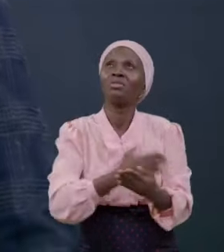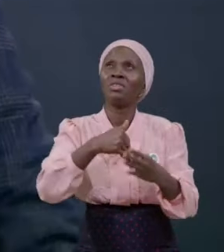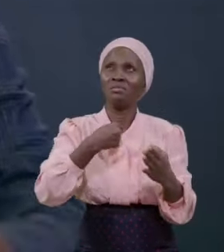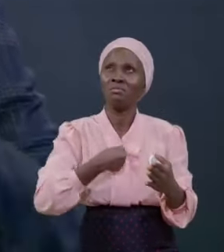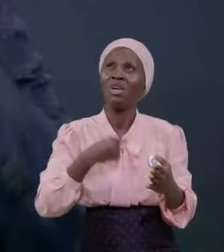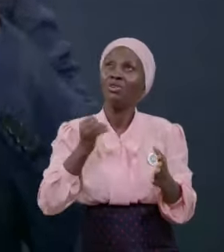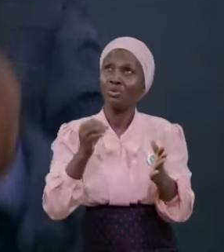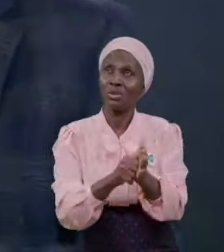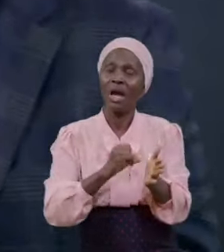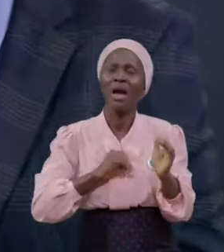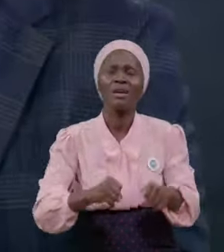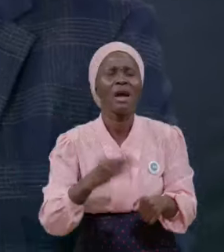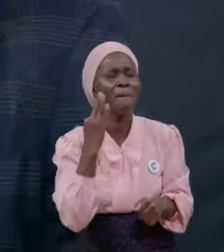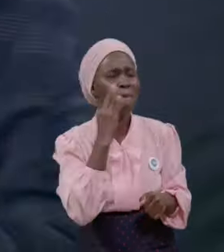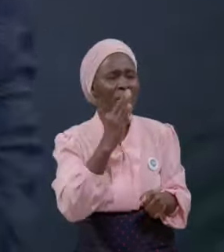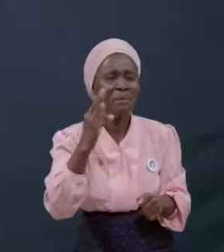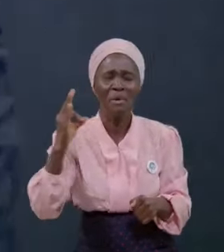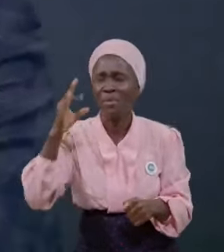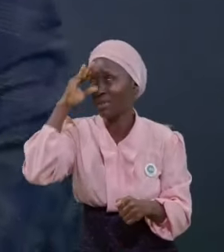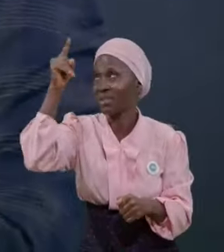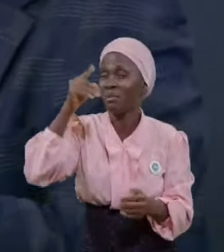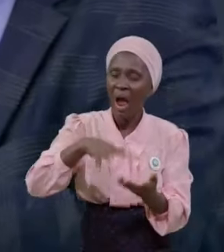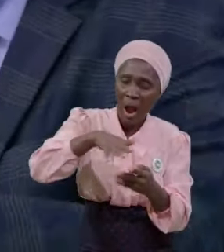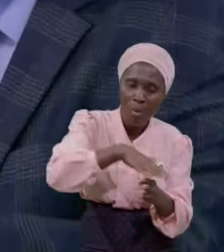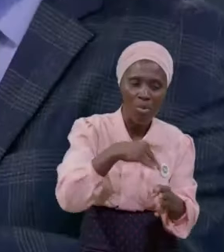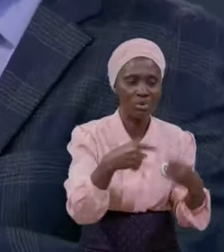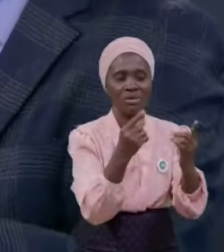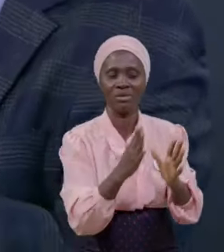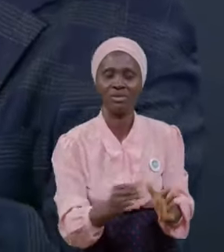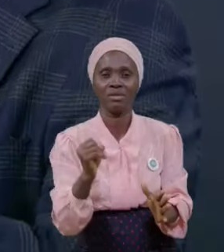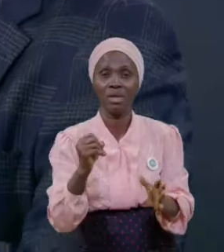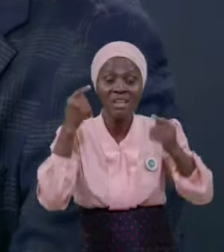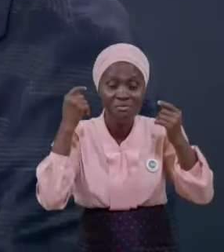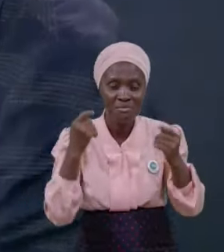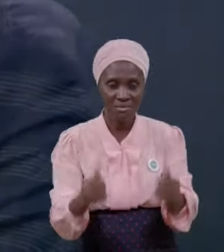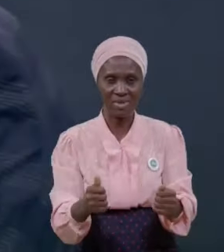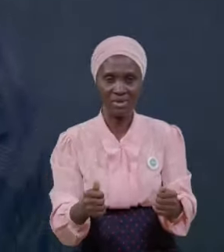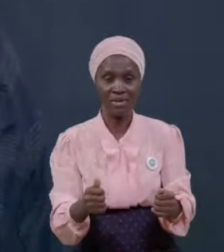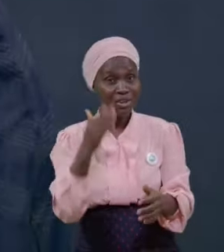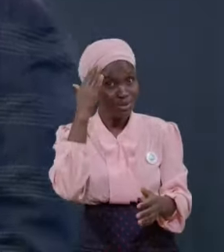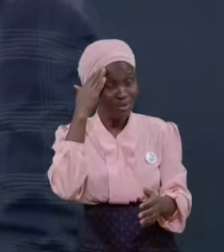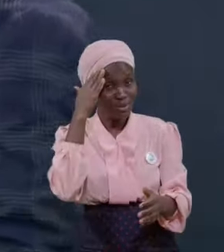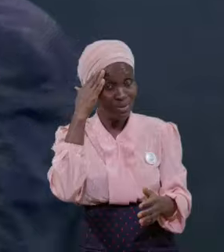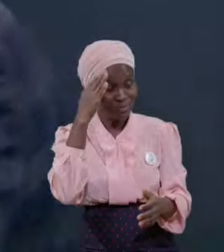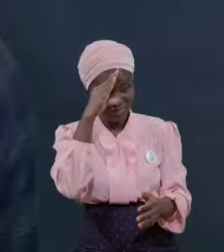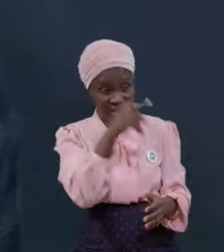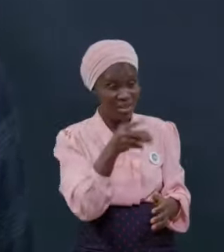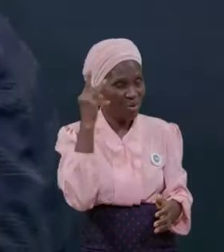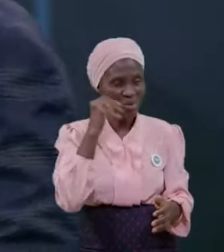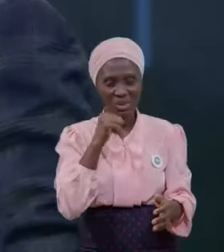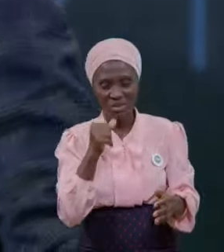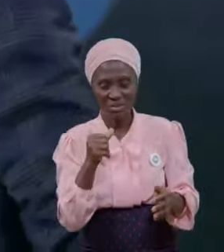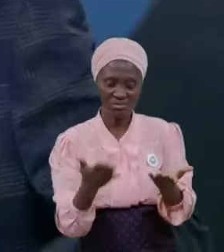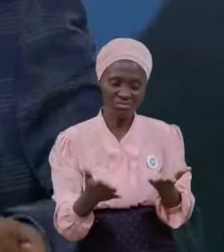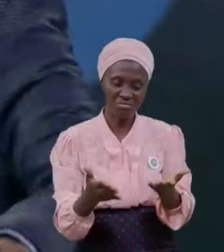heathen, immediately. You know, it wasn't dilly-dallying, it wasn't delaying. I'll think about